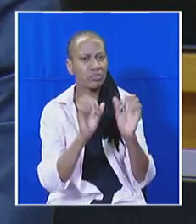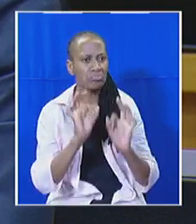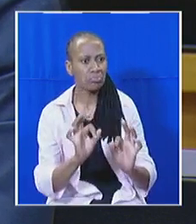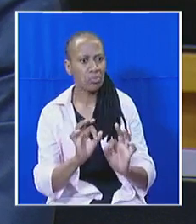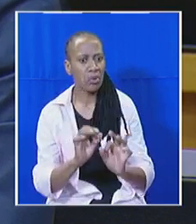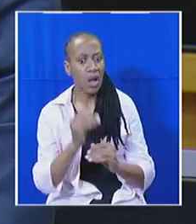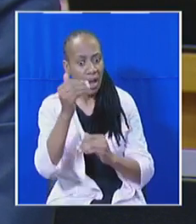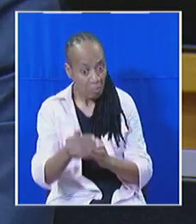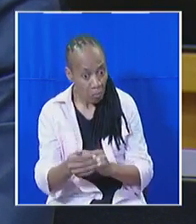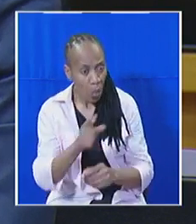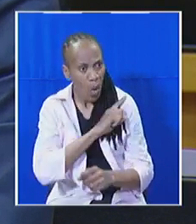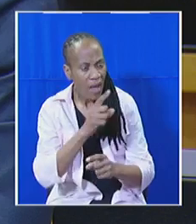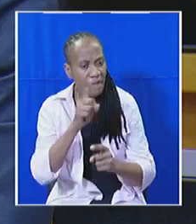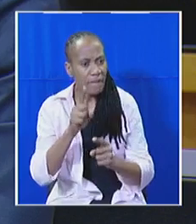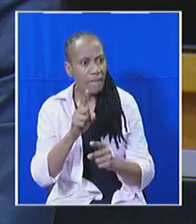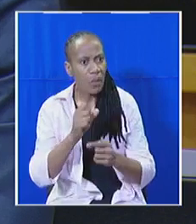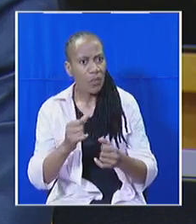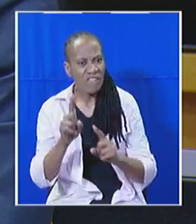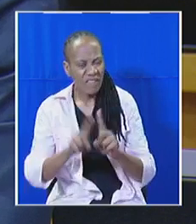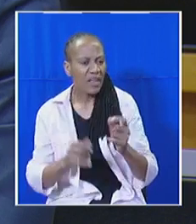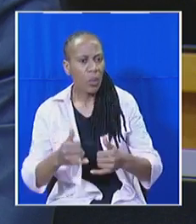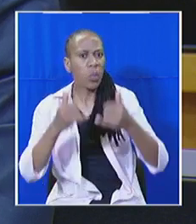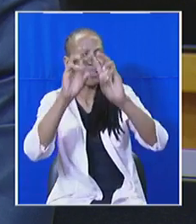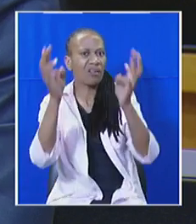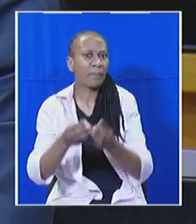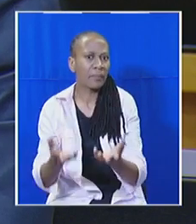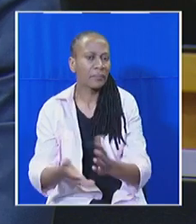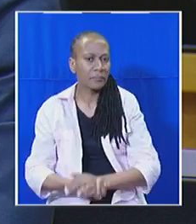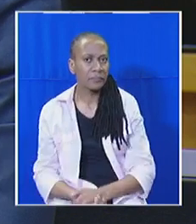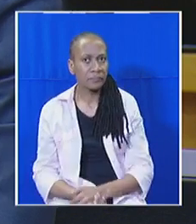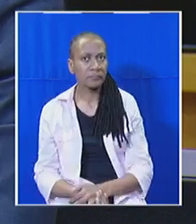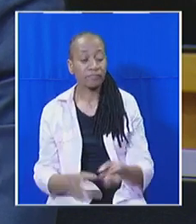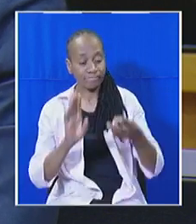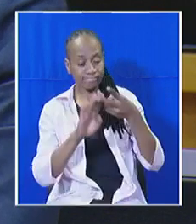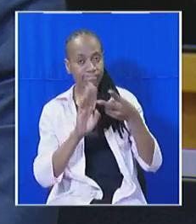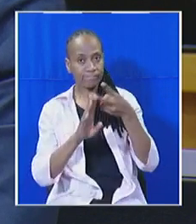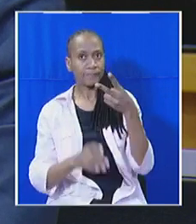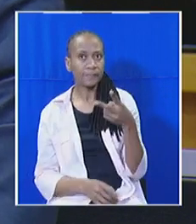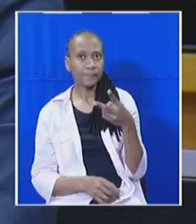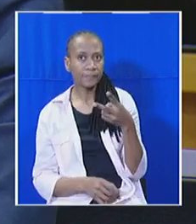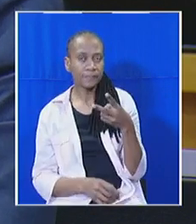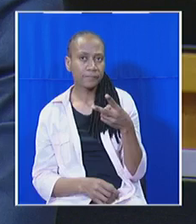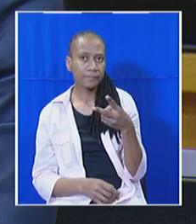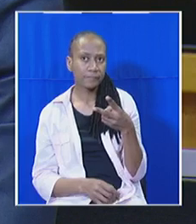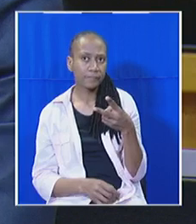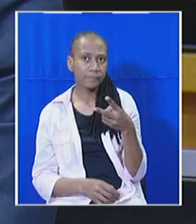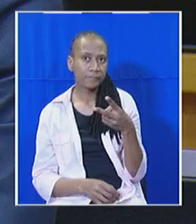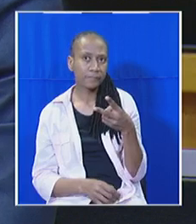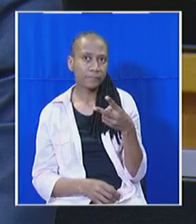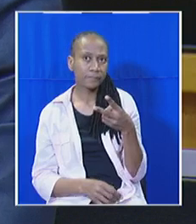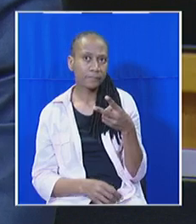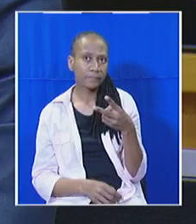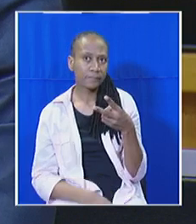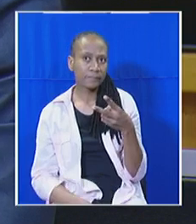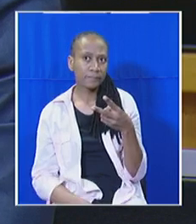us. And there were experts and analysts to do that. And secondly, in terms of the statutes